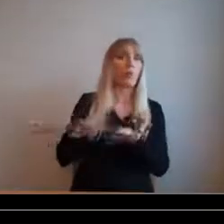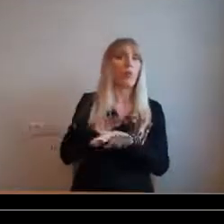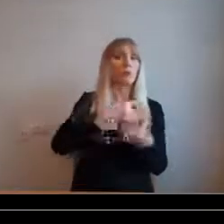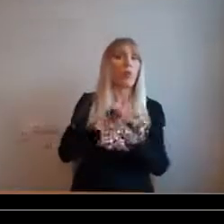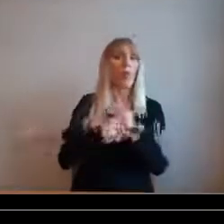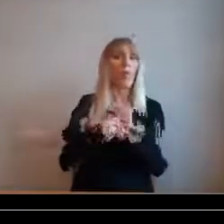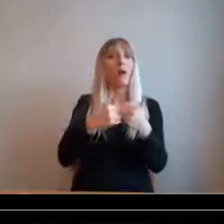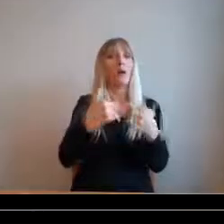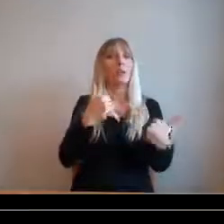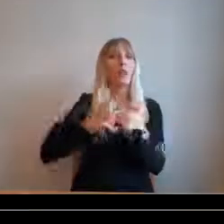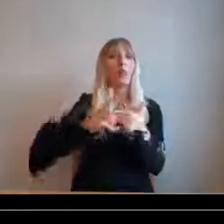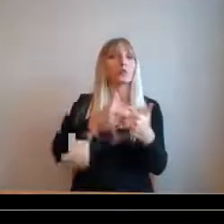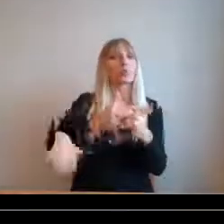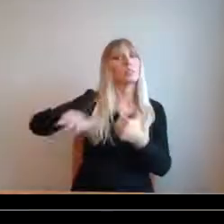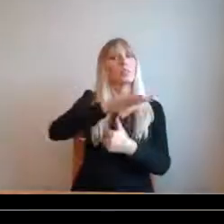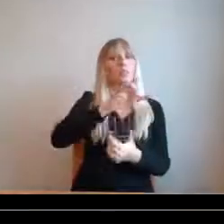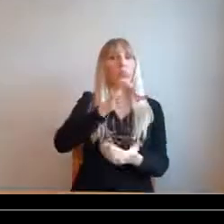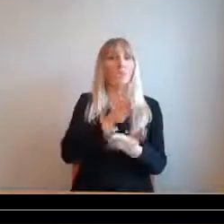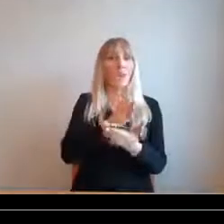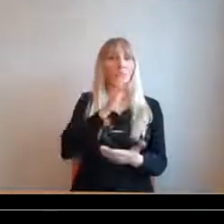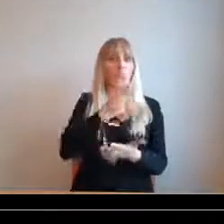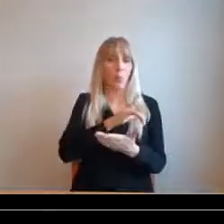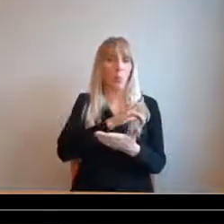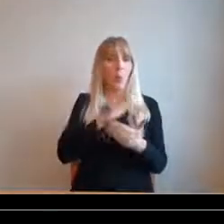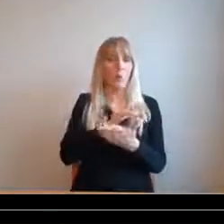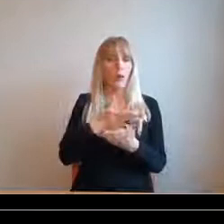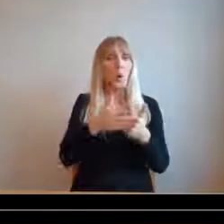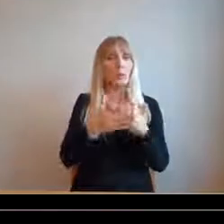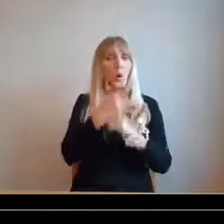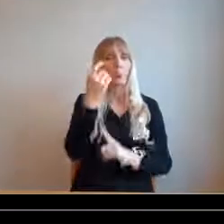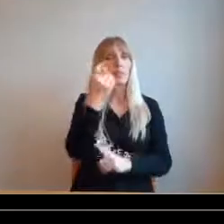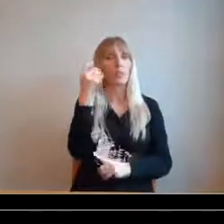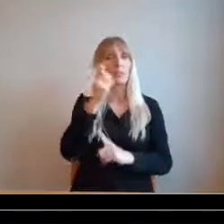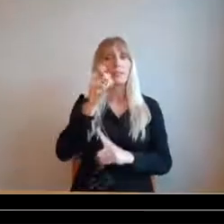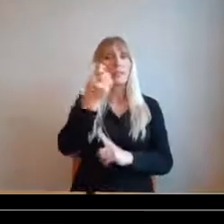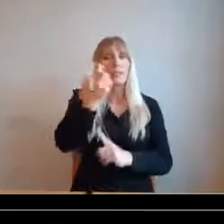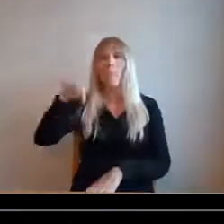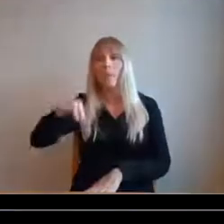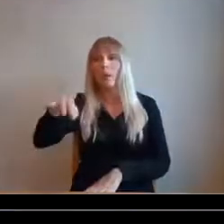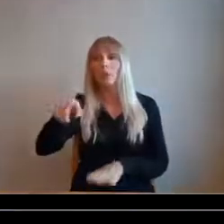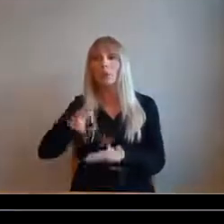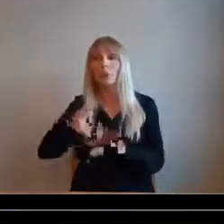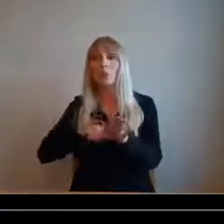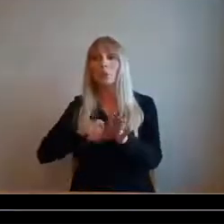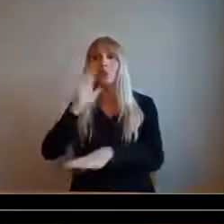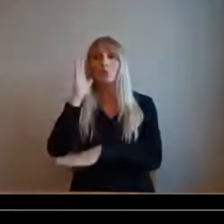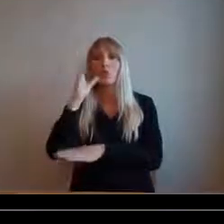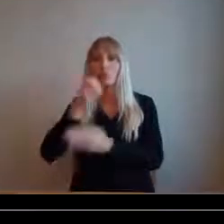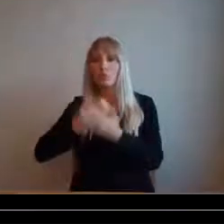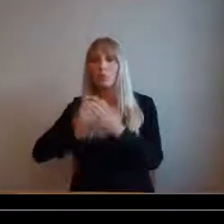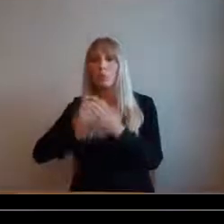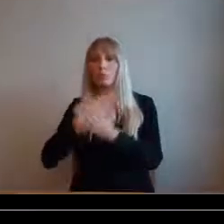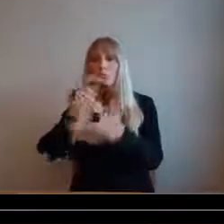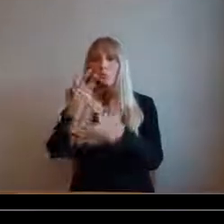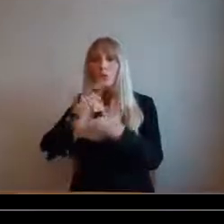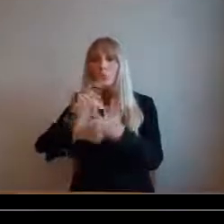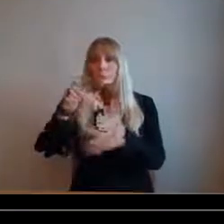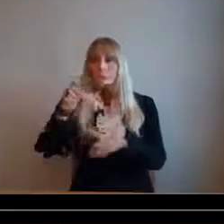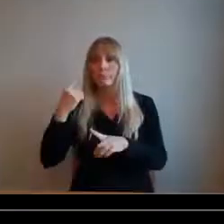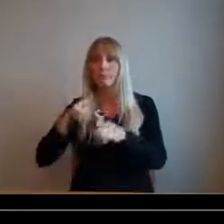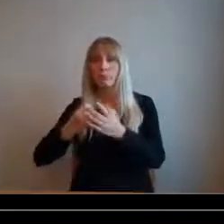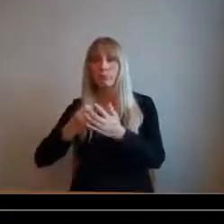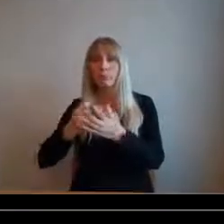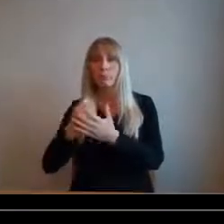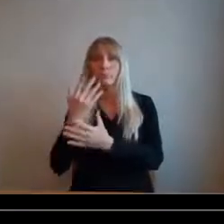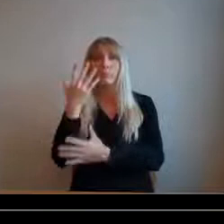it is more successful to plant younger trees. They have a greater chance of becoming established and actually making the difference that we want them to make.